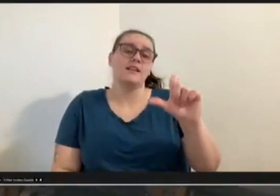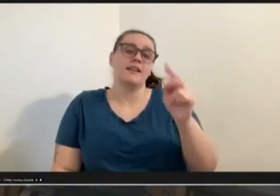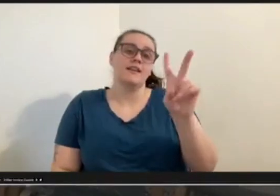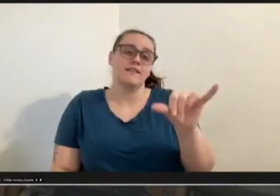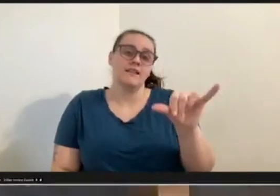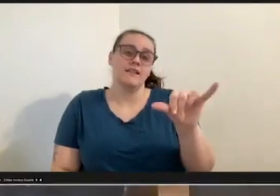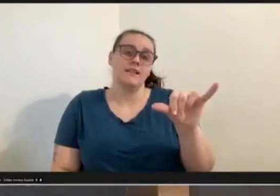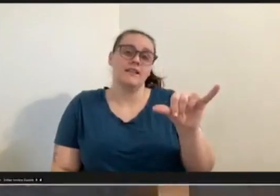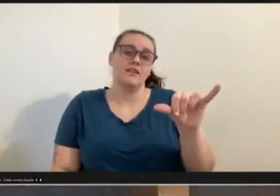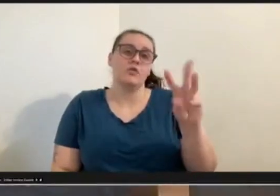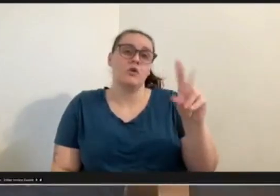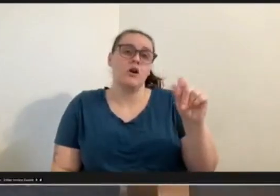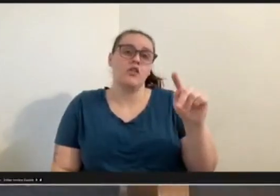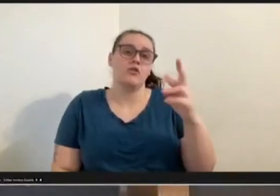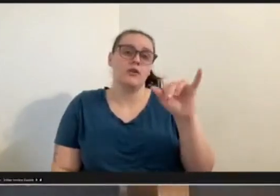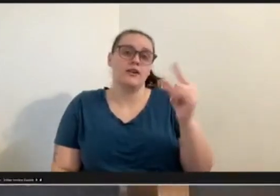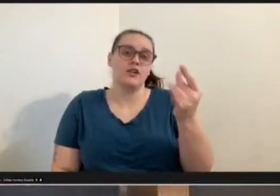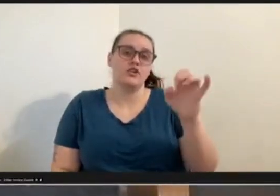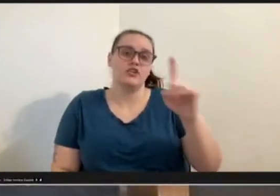not done yet.